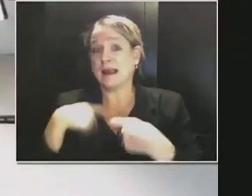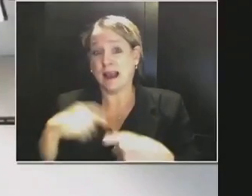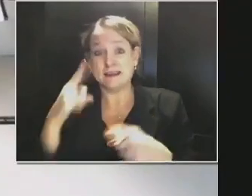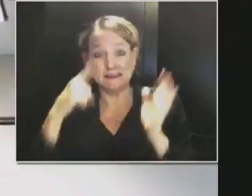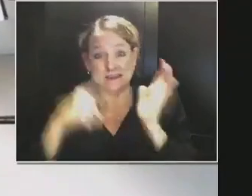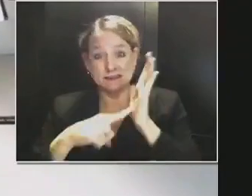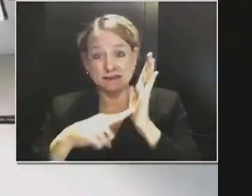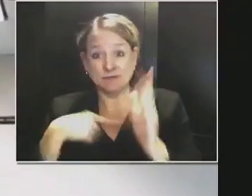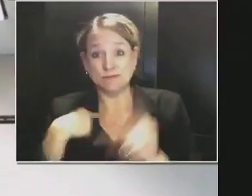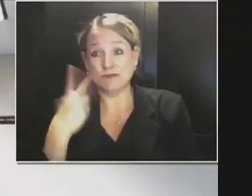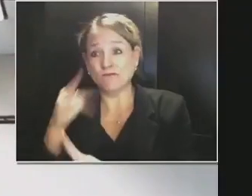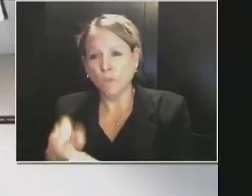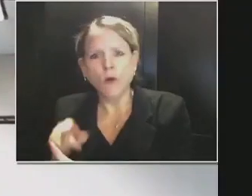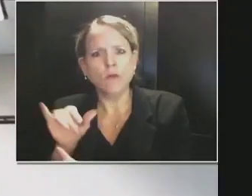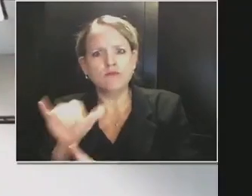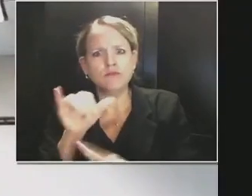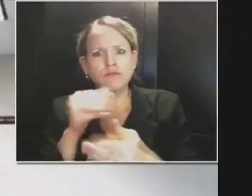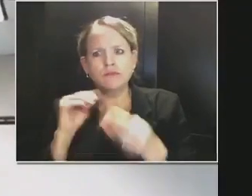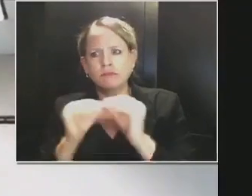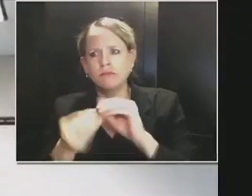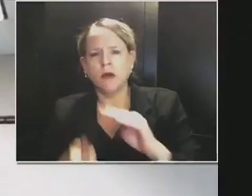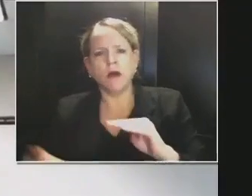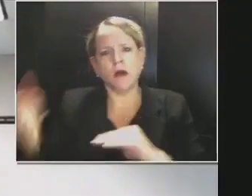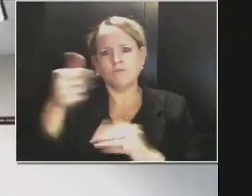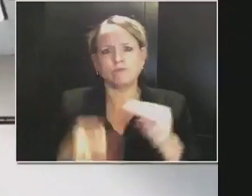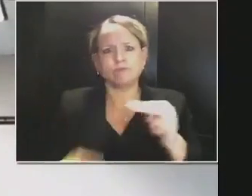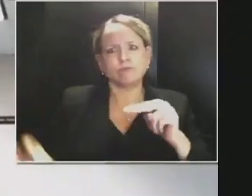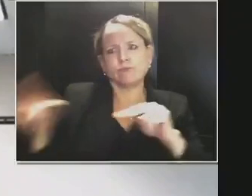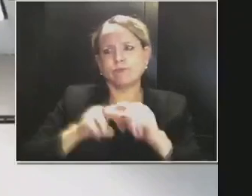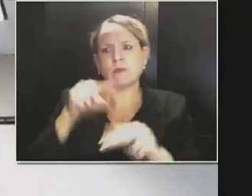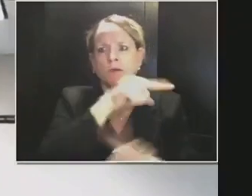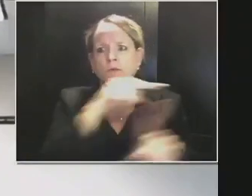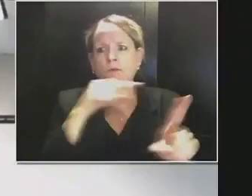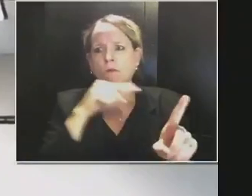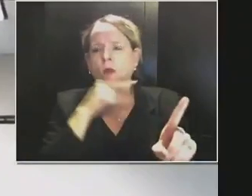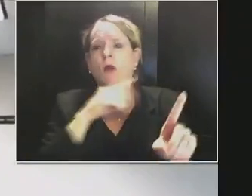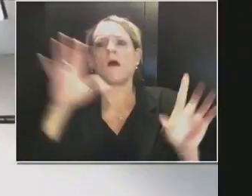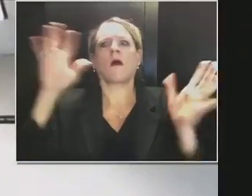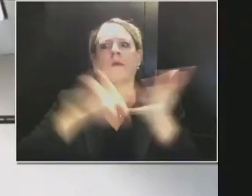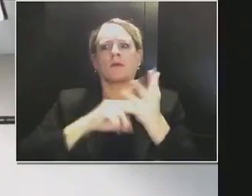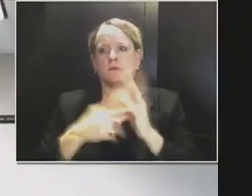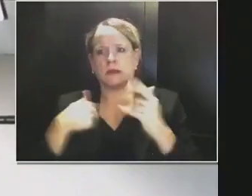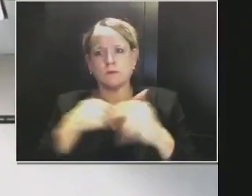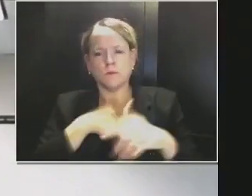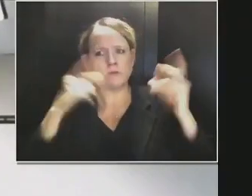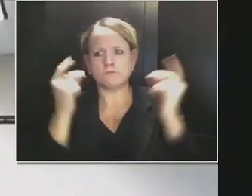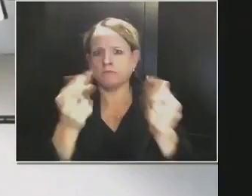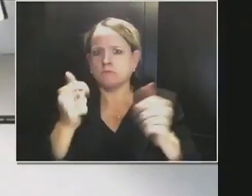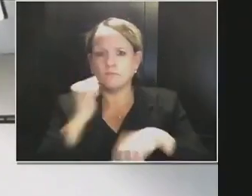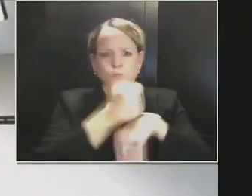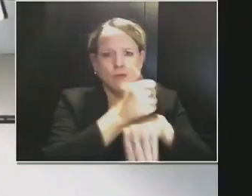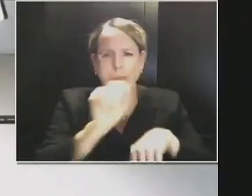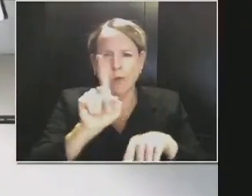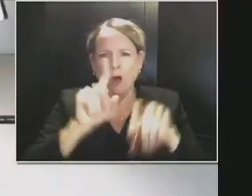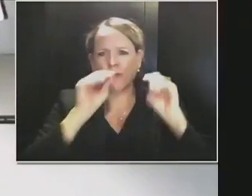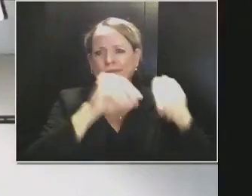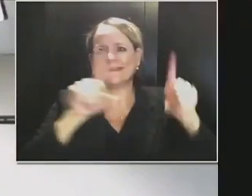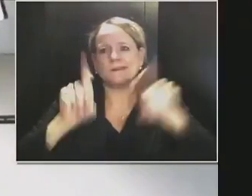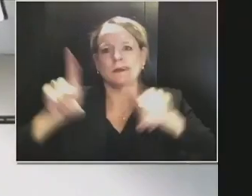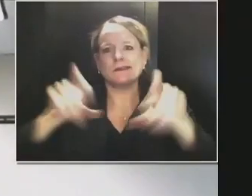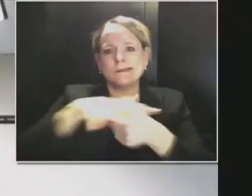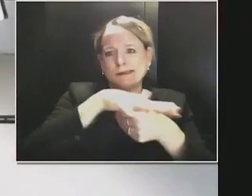locate those sites. At other times, we look at data by trends over time. So for